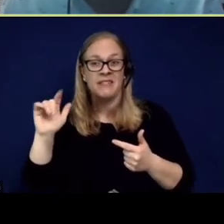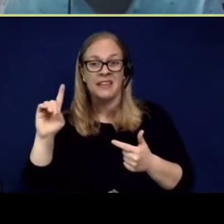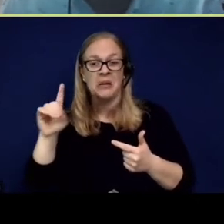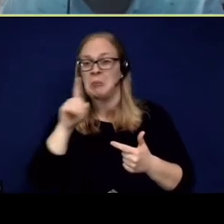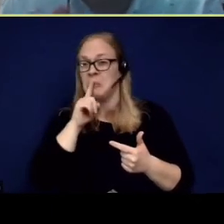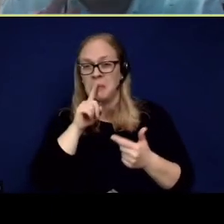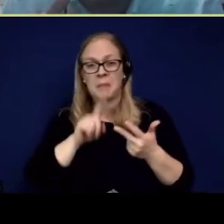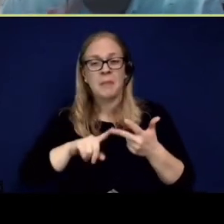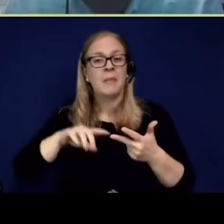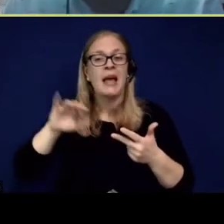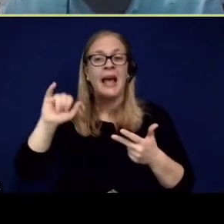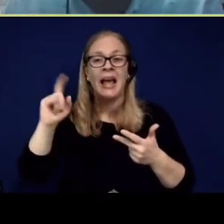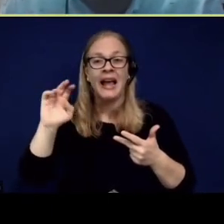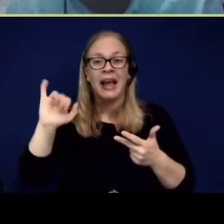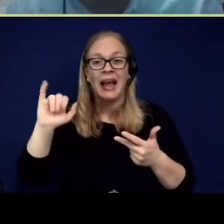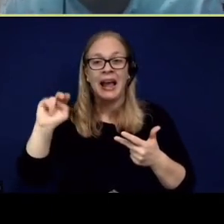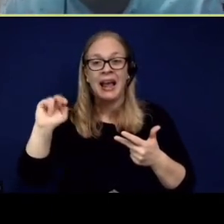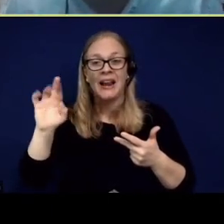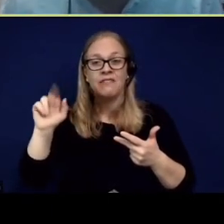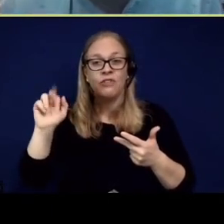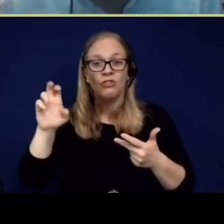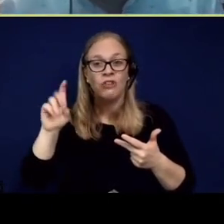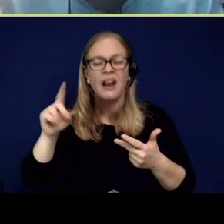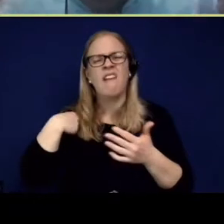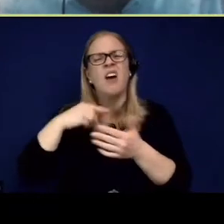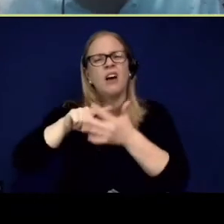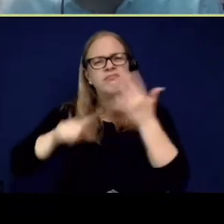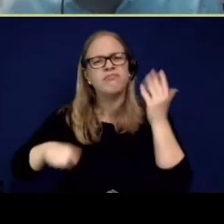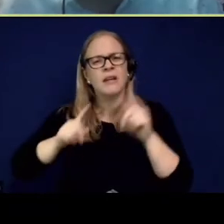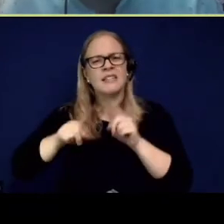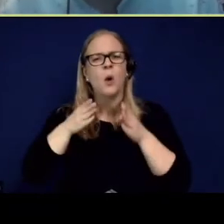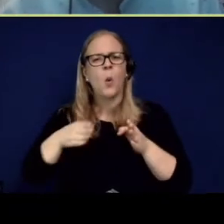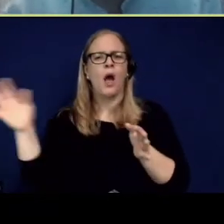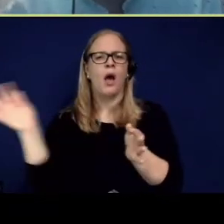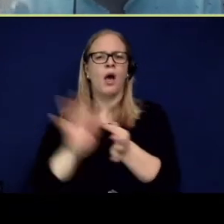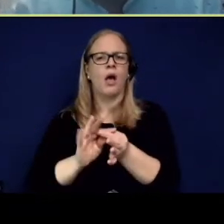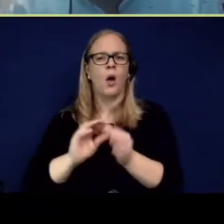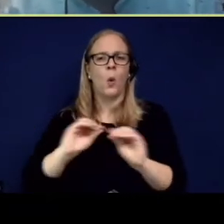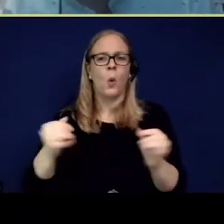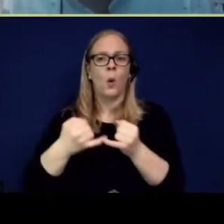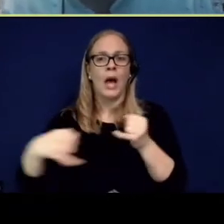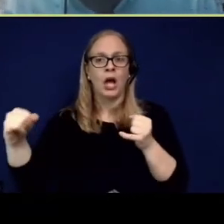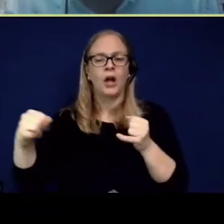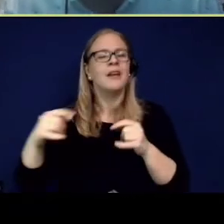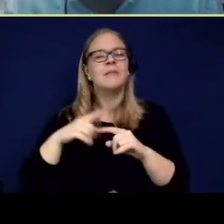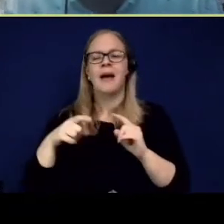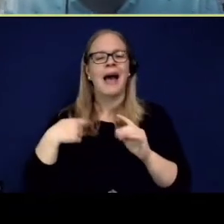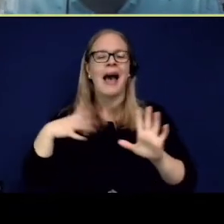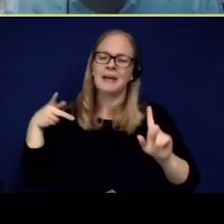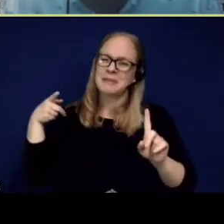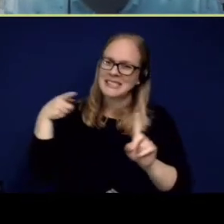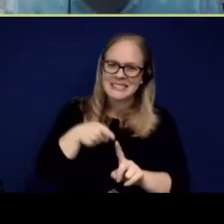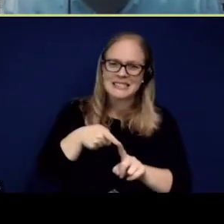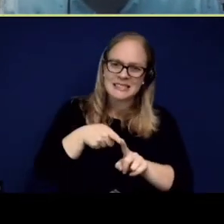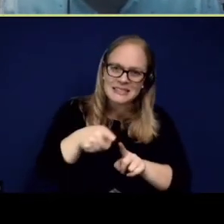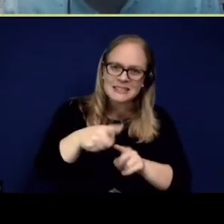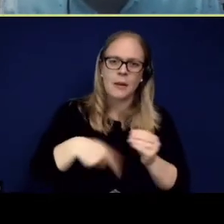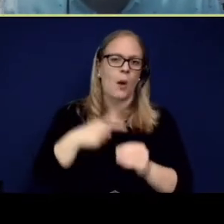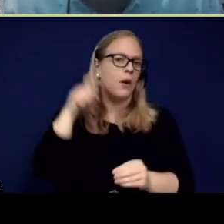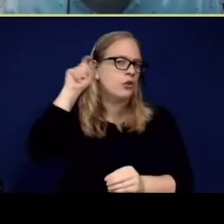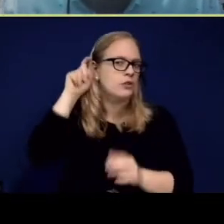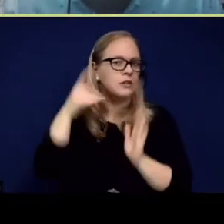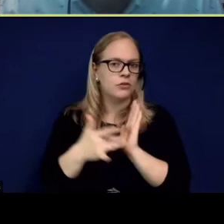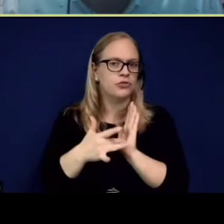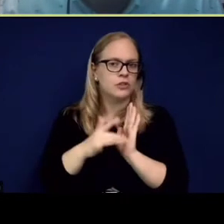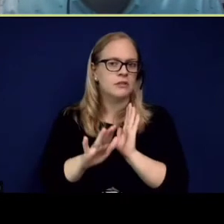be talking about hearing aid connectivity rather than that other type of hearing assistive technology. So